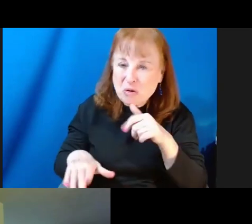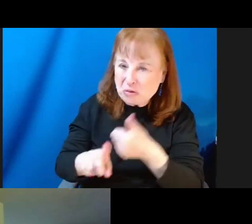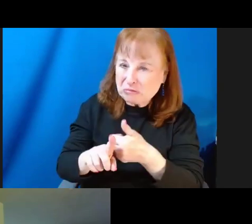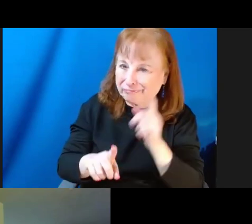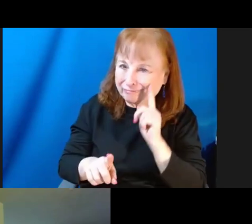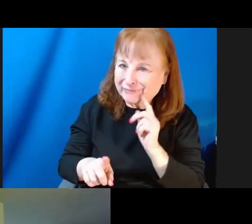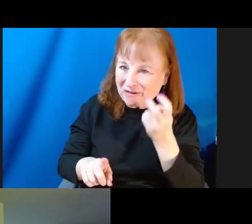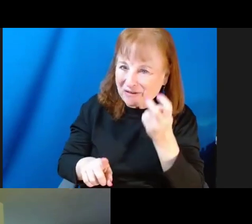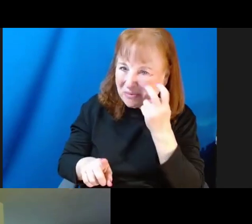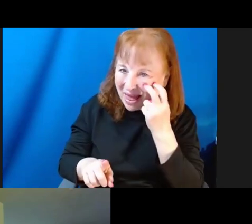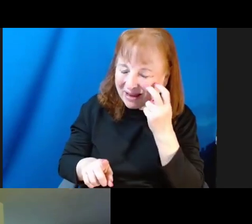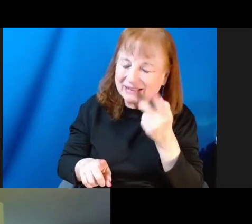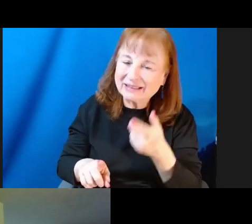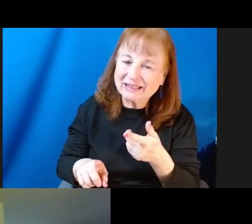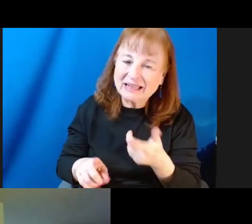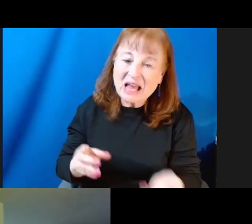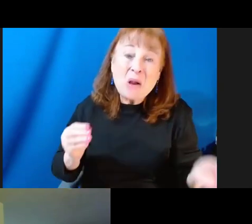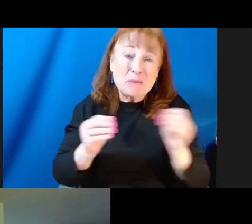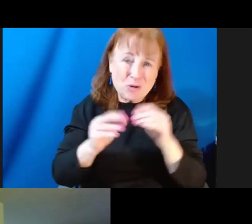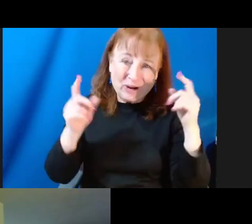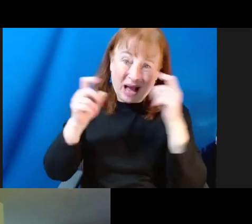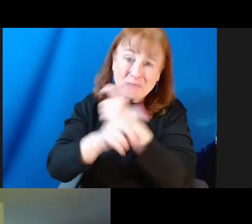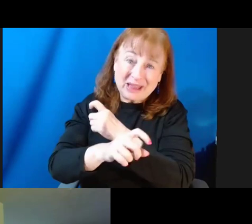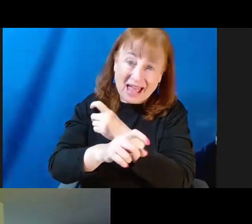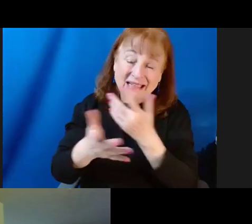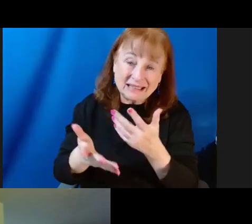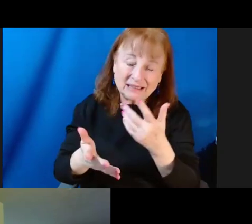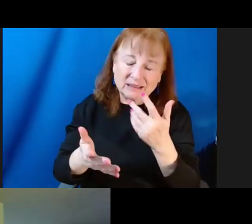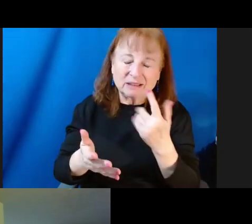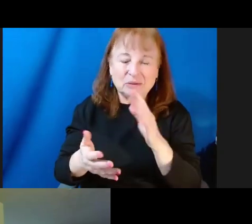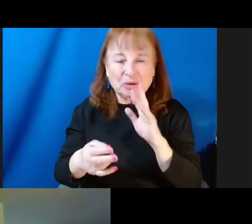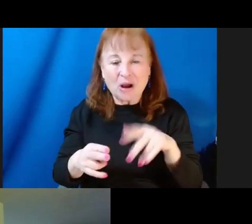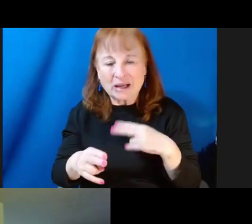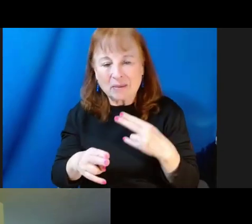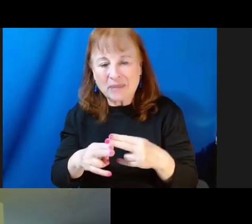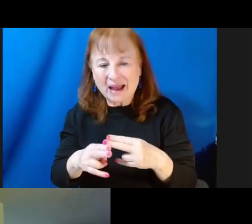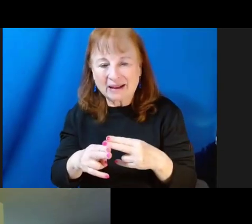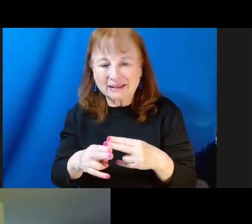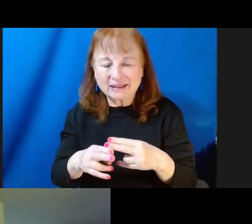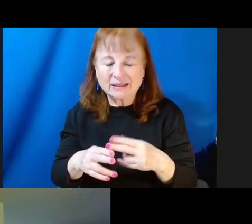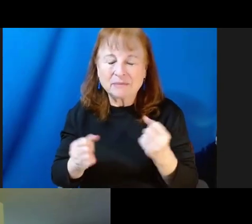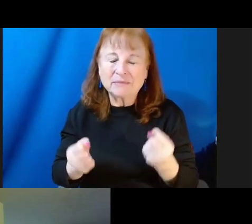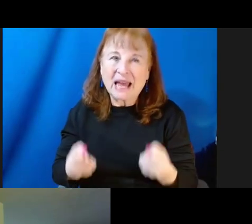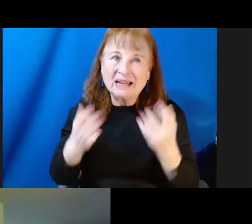deafblind, it's even more complex because we're talking about so many different